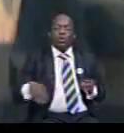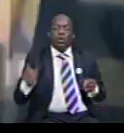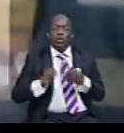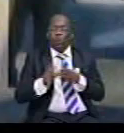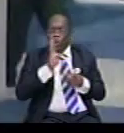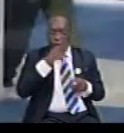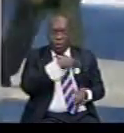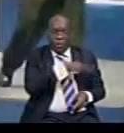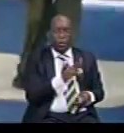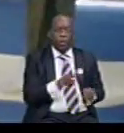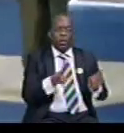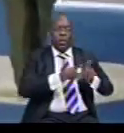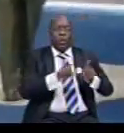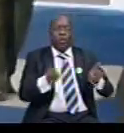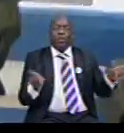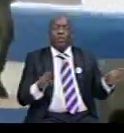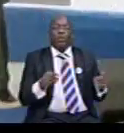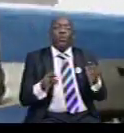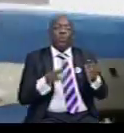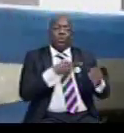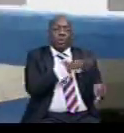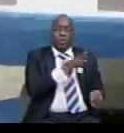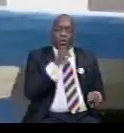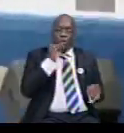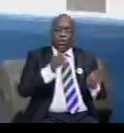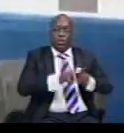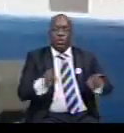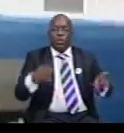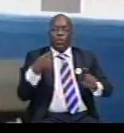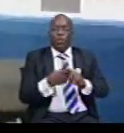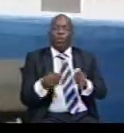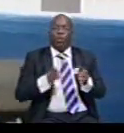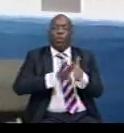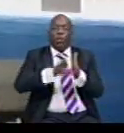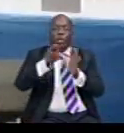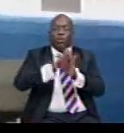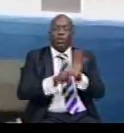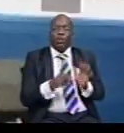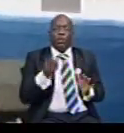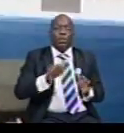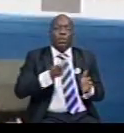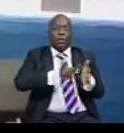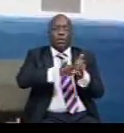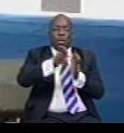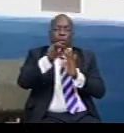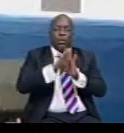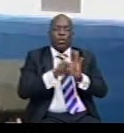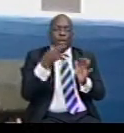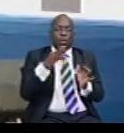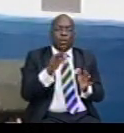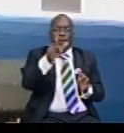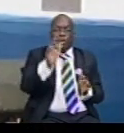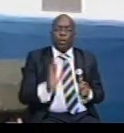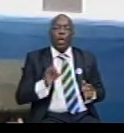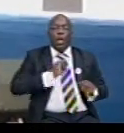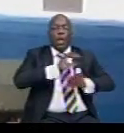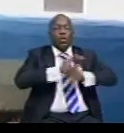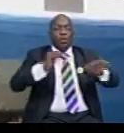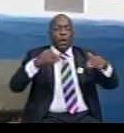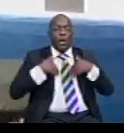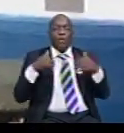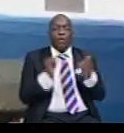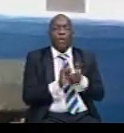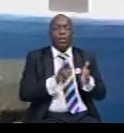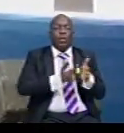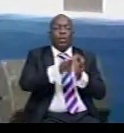is different from righteousness, the righteousness of God. I didn't have the righteousness that came with redemption